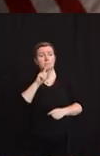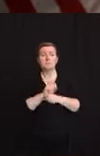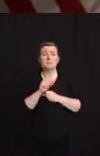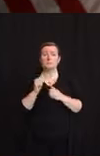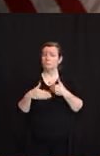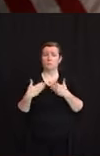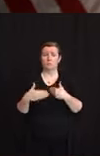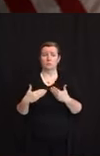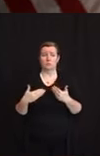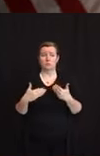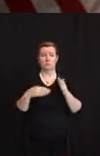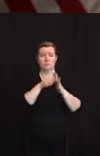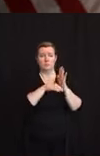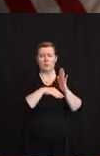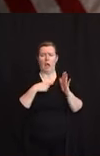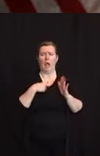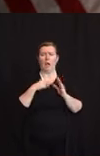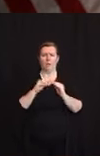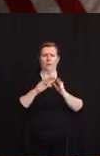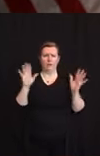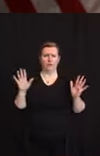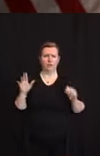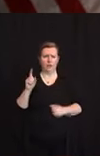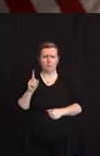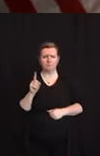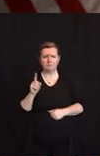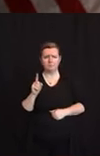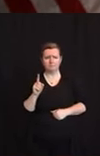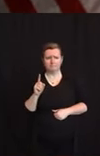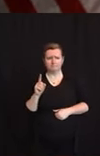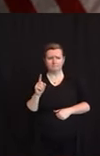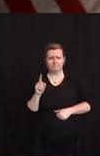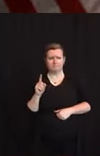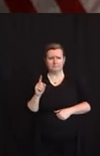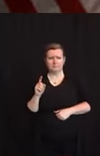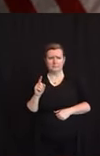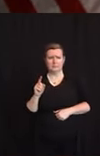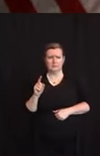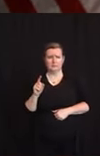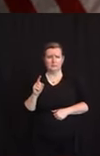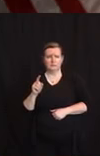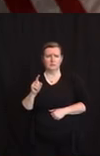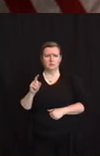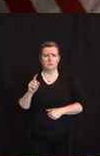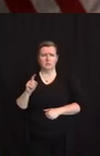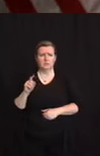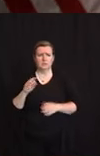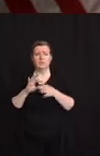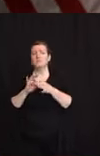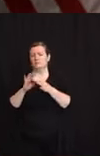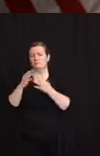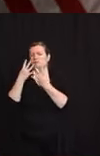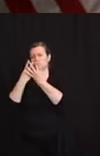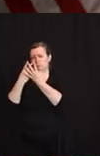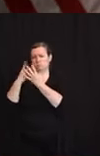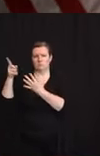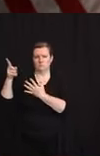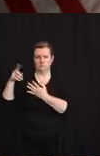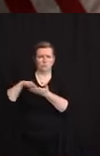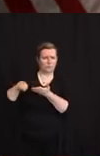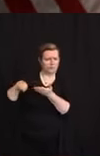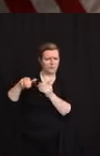that, Paramount could back me up. There is a process, which is, this is as it relates to corrections, that is underway, and